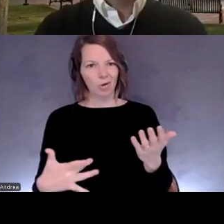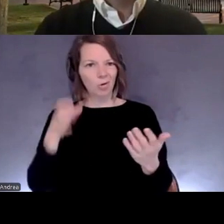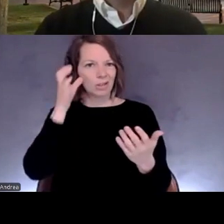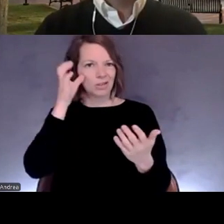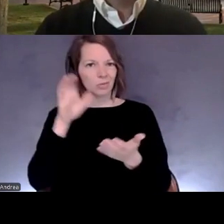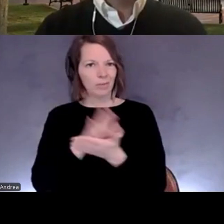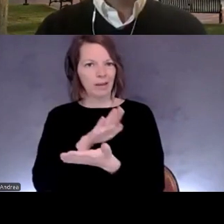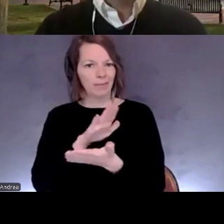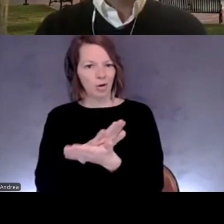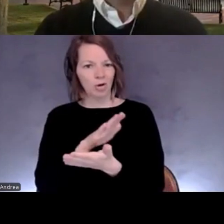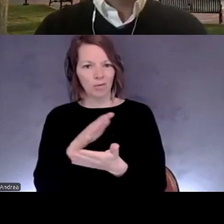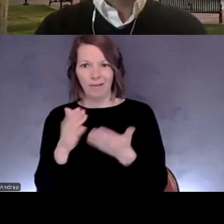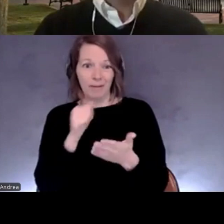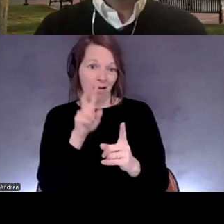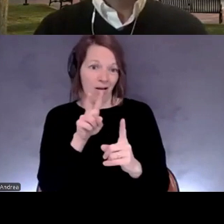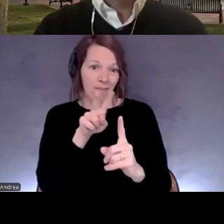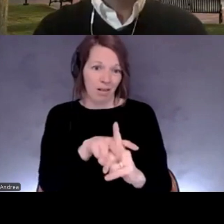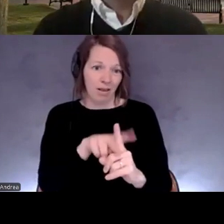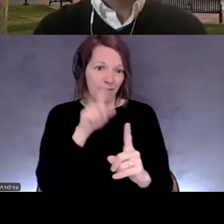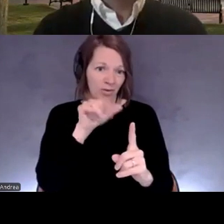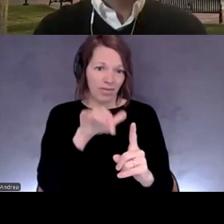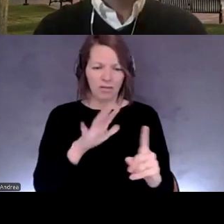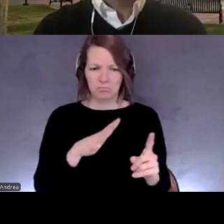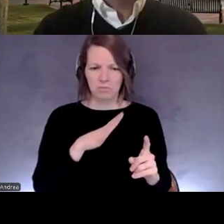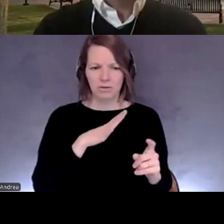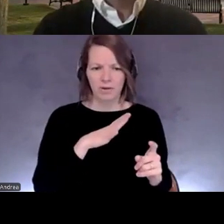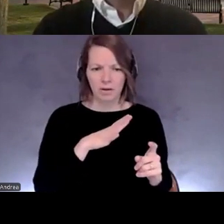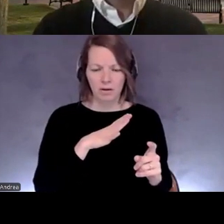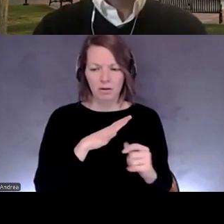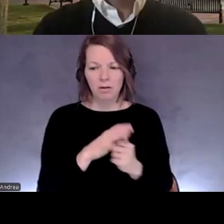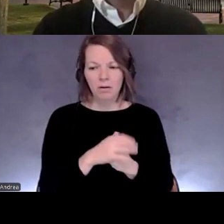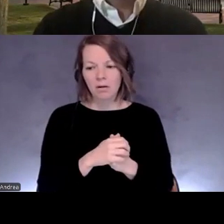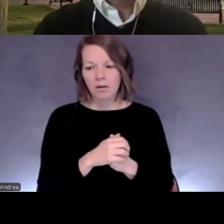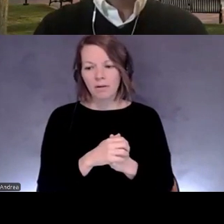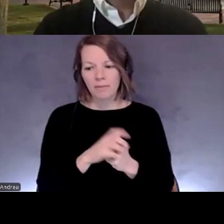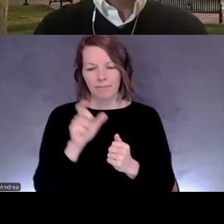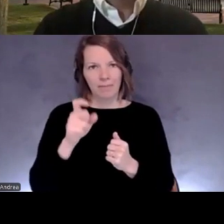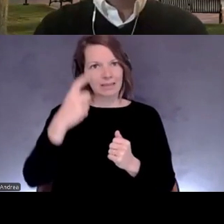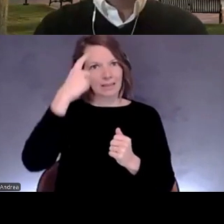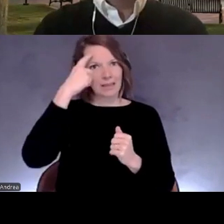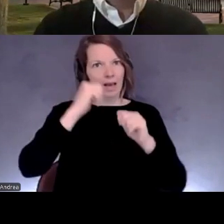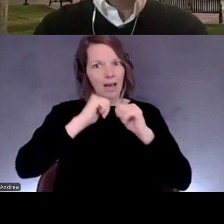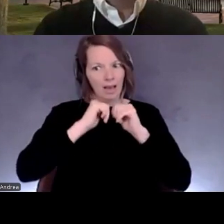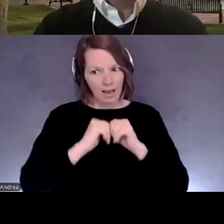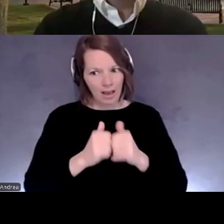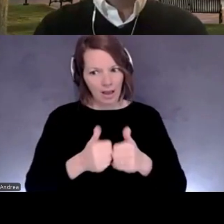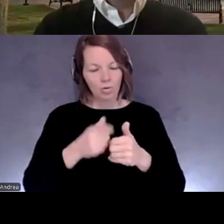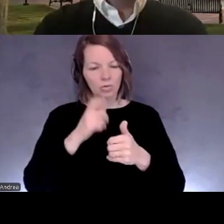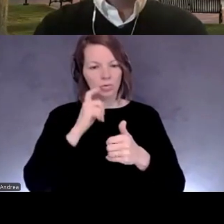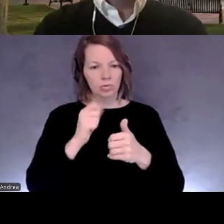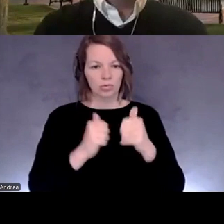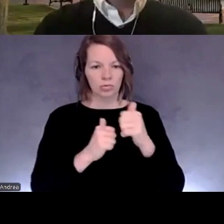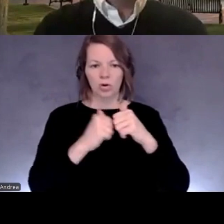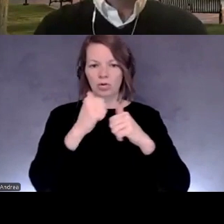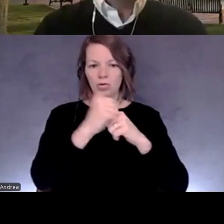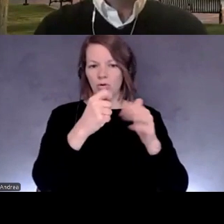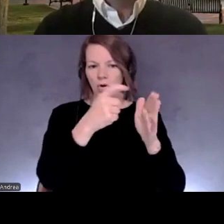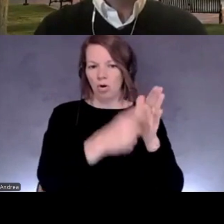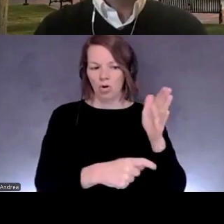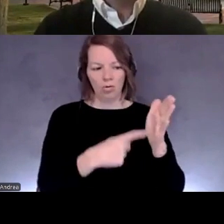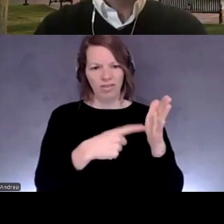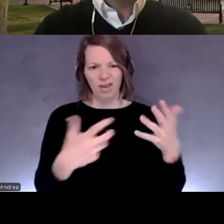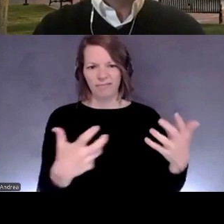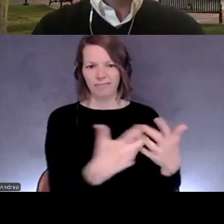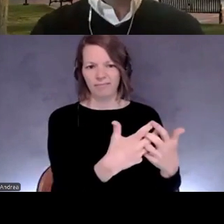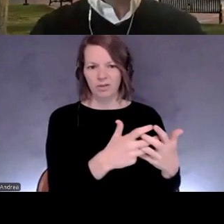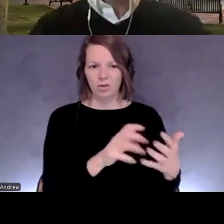may not apply to you, which is completely fine. I think you have to think about how to structure your article in a way that makes sense,